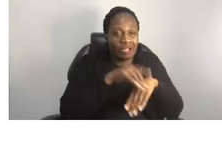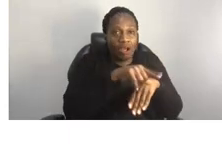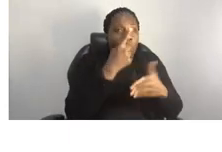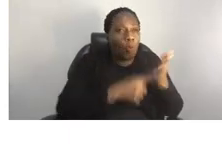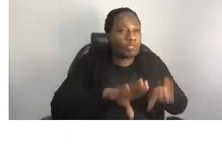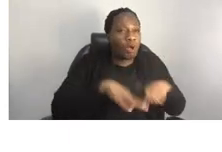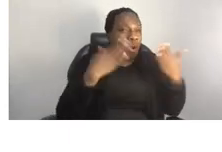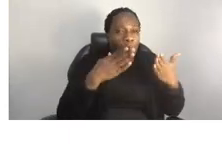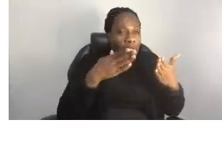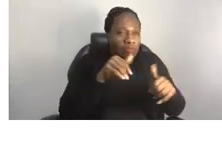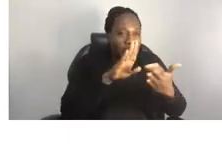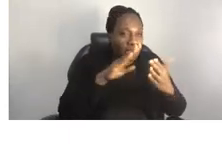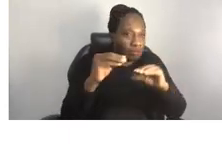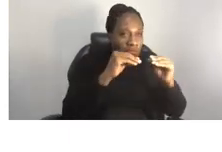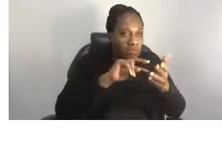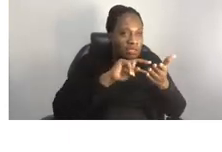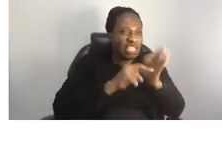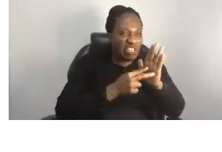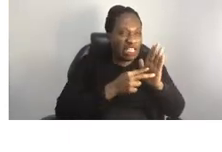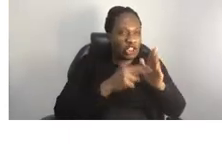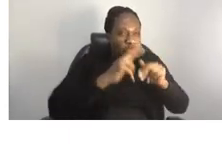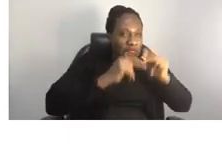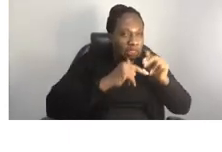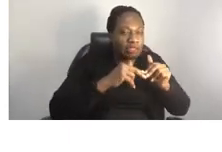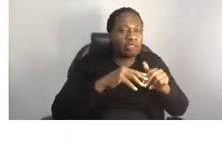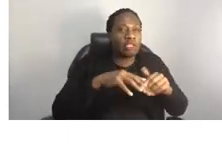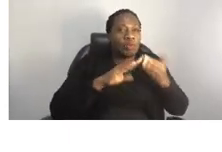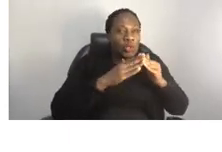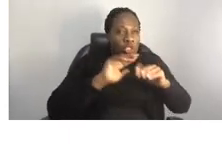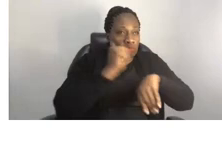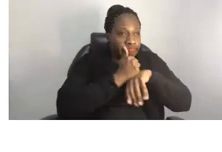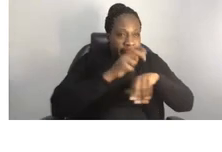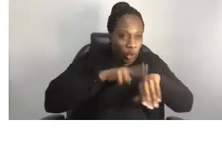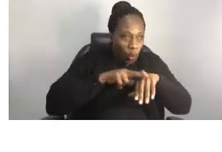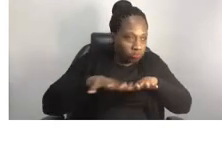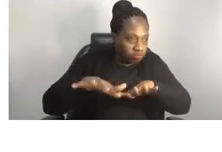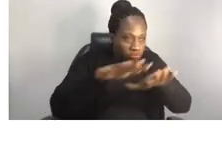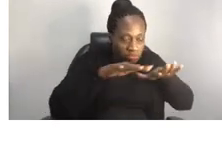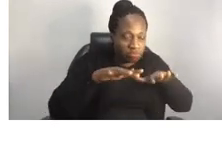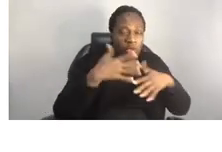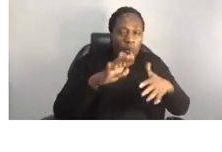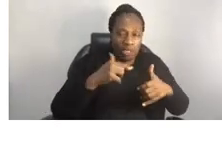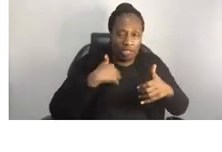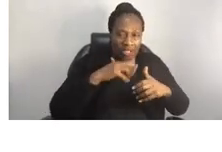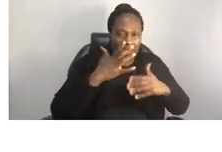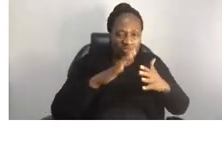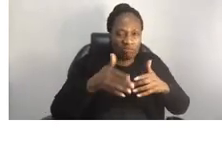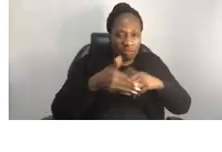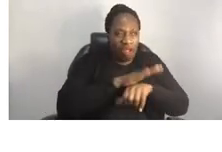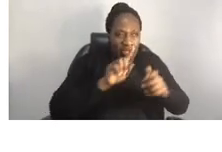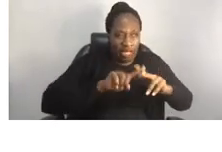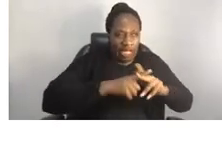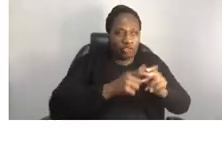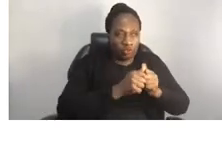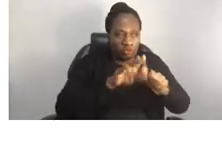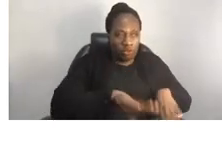is open pedagogy, definition building, and community norm setting. Since we've really already covered the basics of that during the Intro to